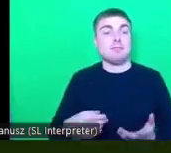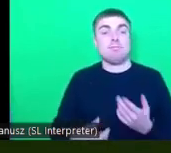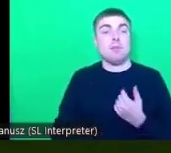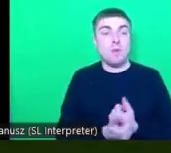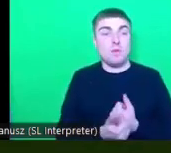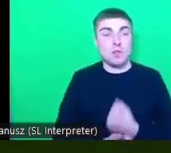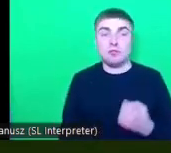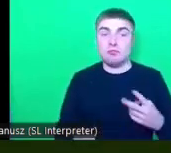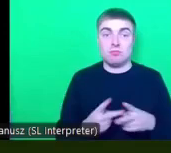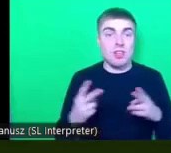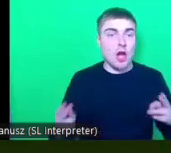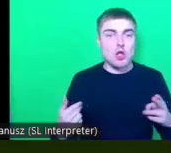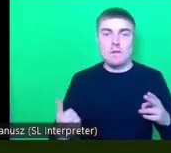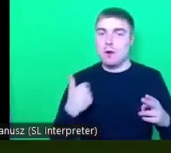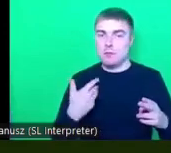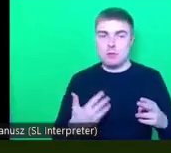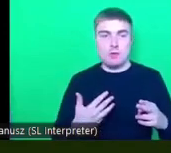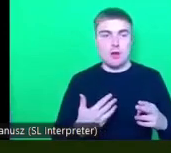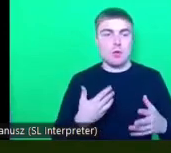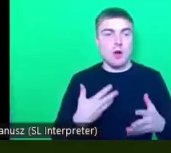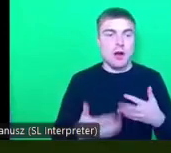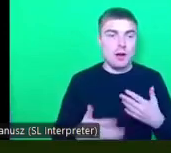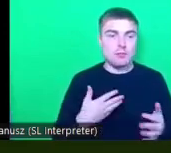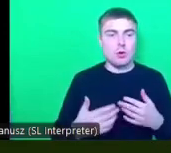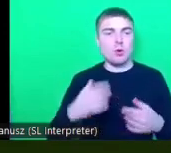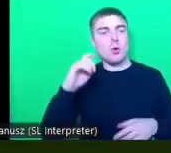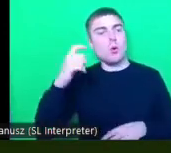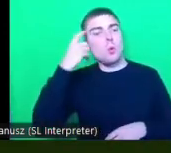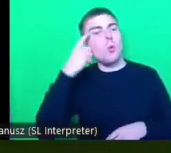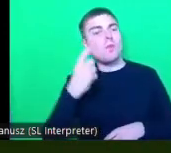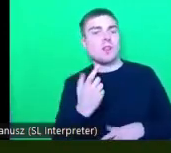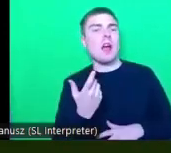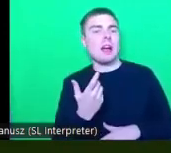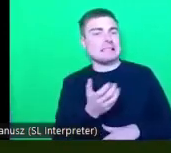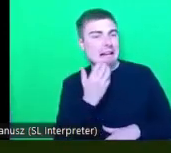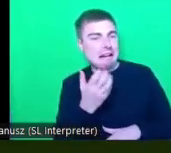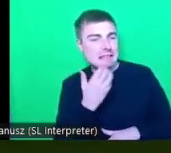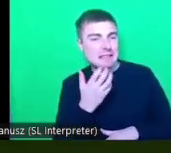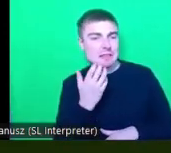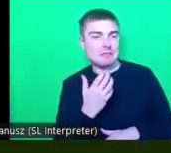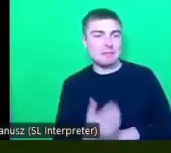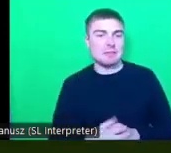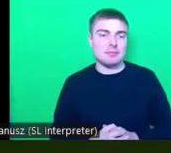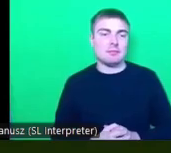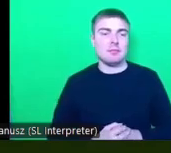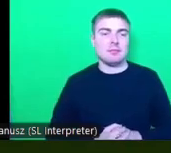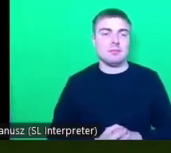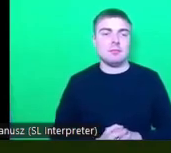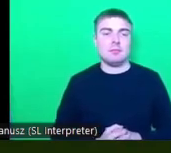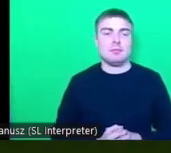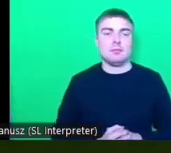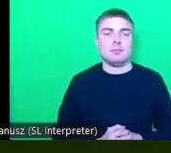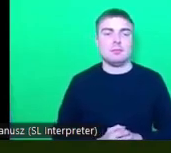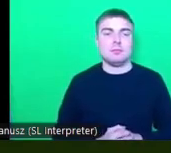a little bit during summer, but those effects were also pretty weak. Pretty interesting is that for